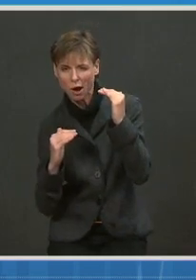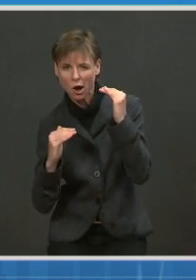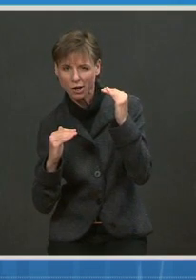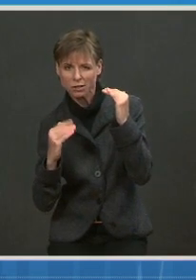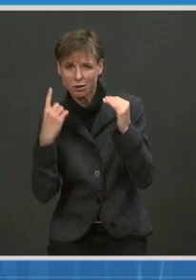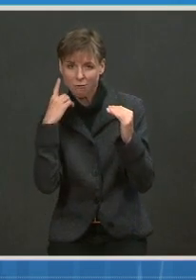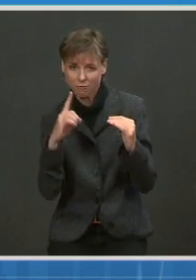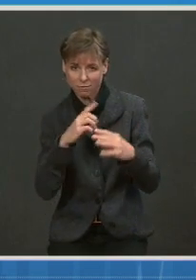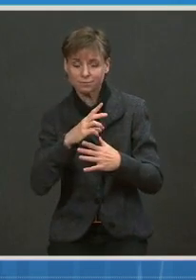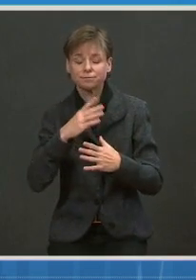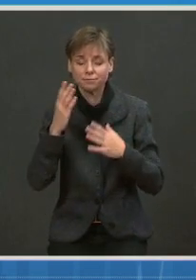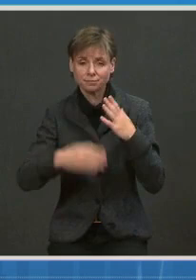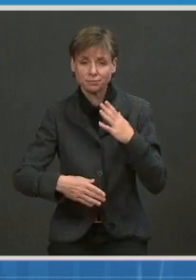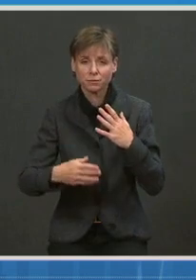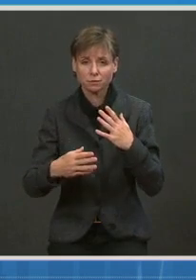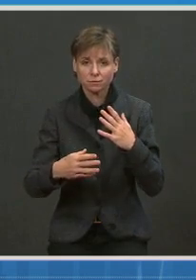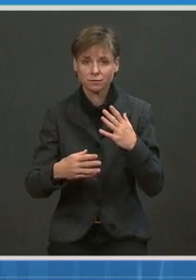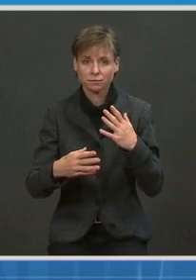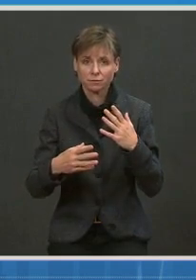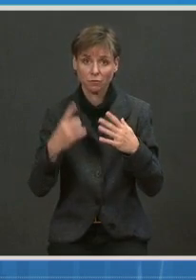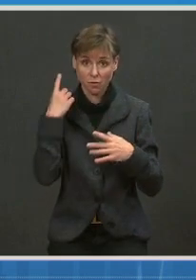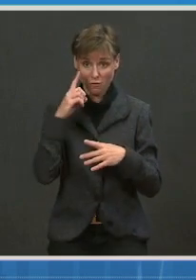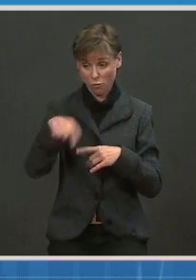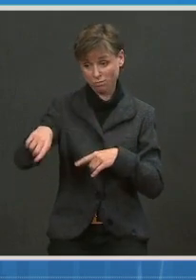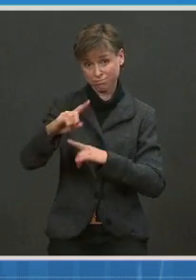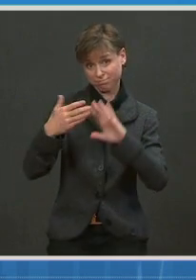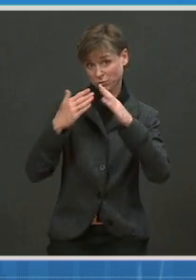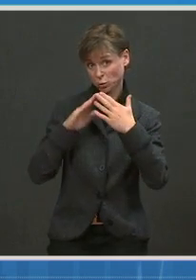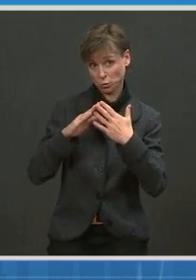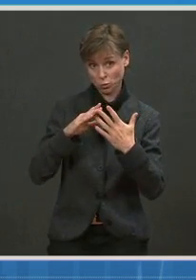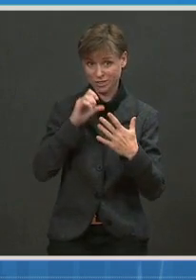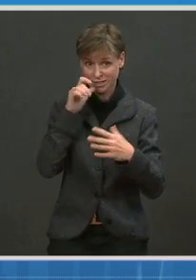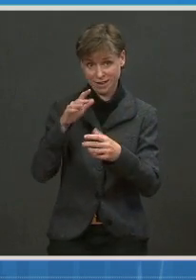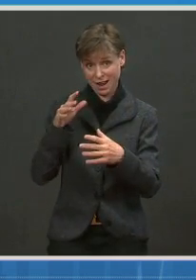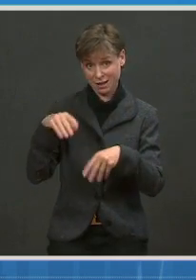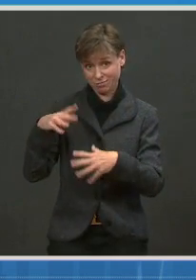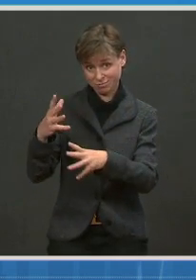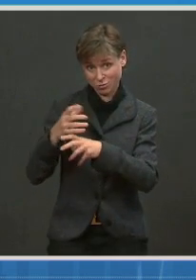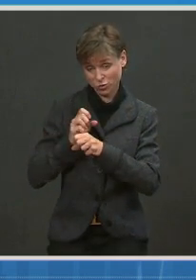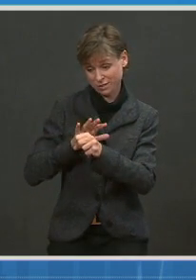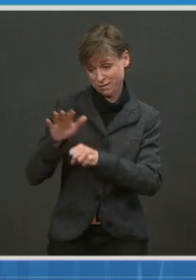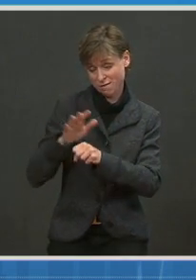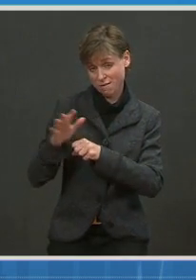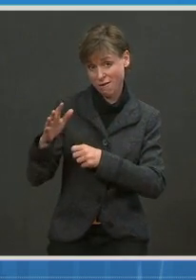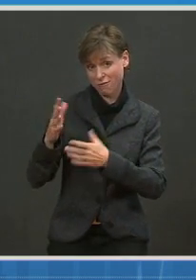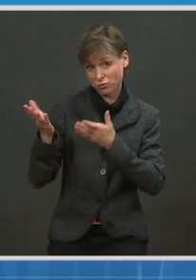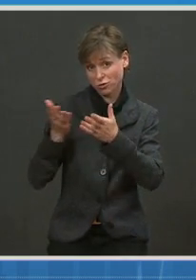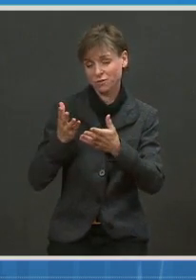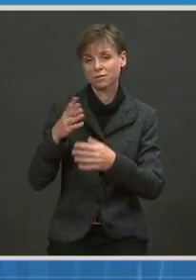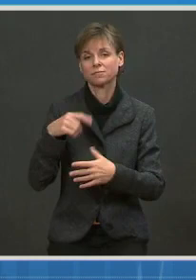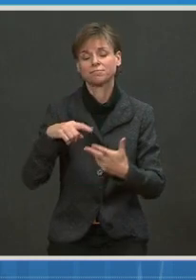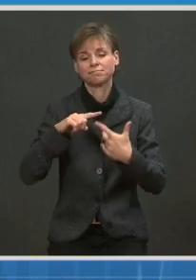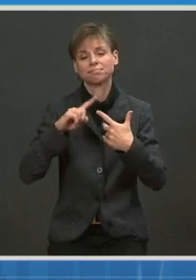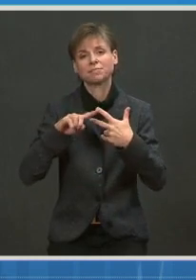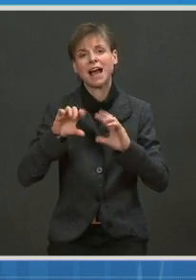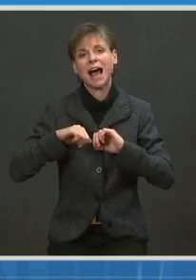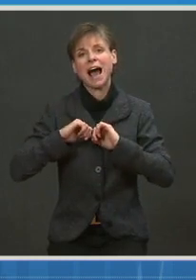communities. We will also discuss how we will get critical therapies to underserved